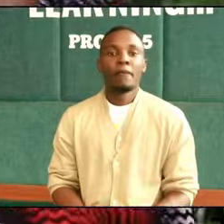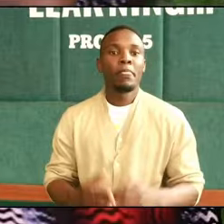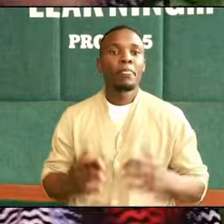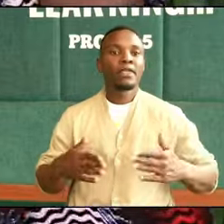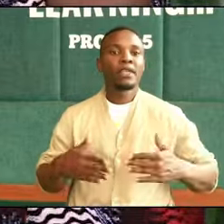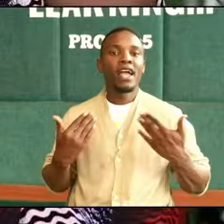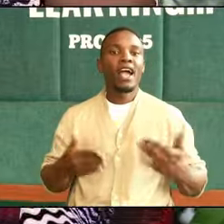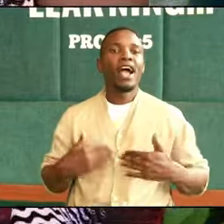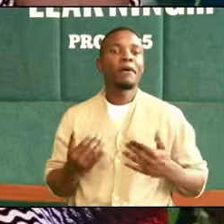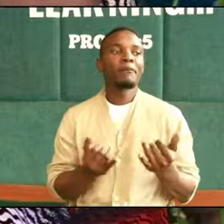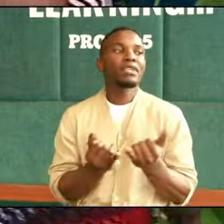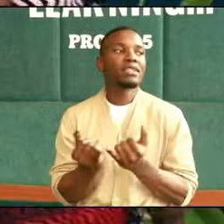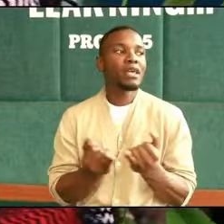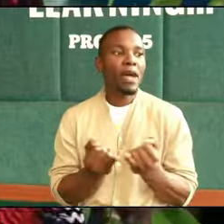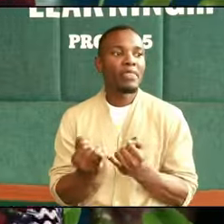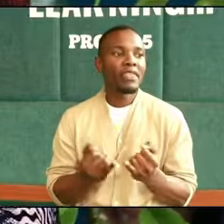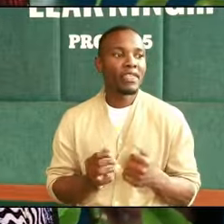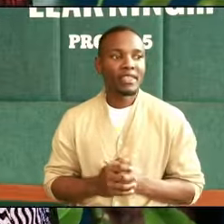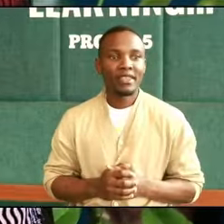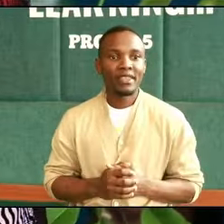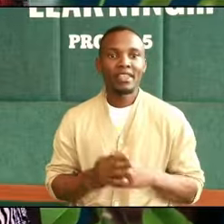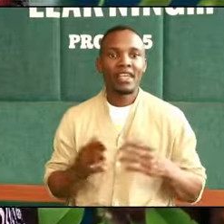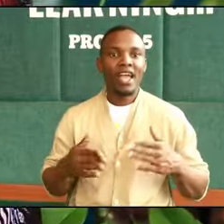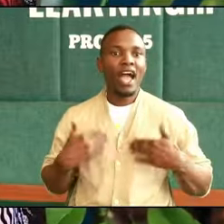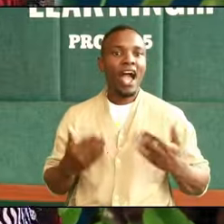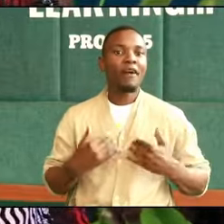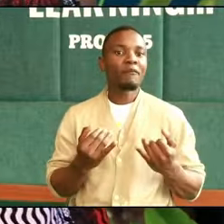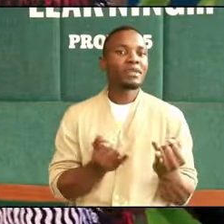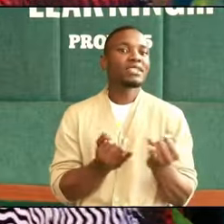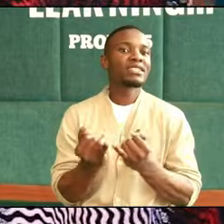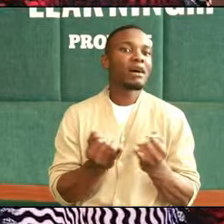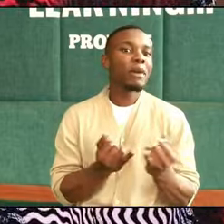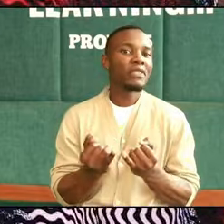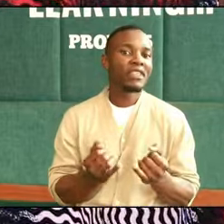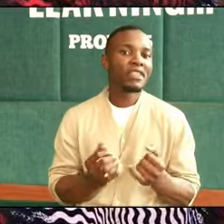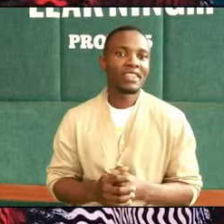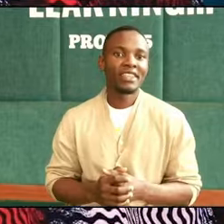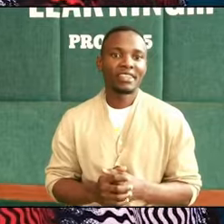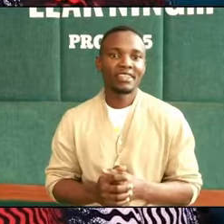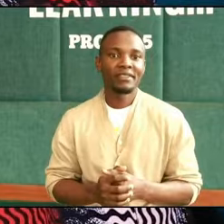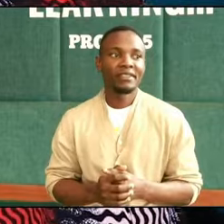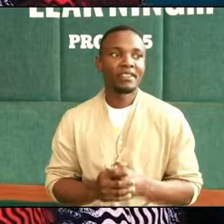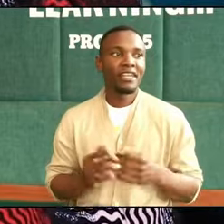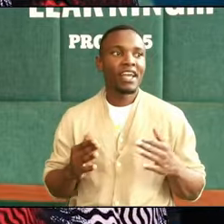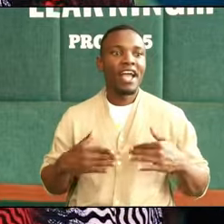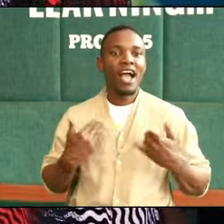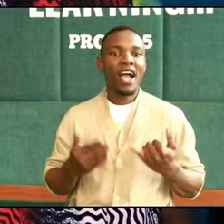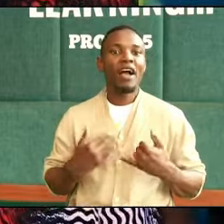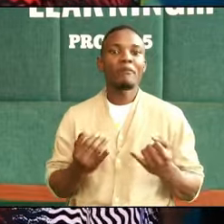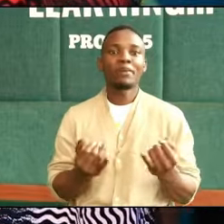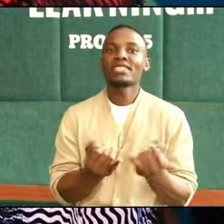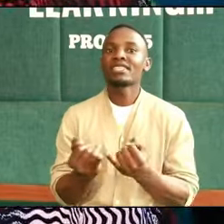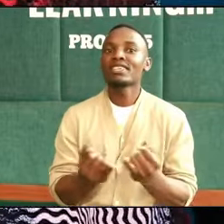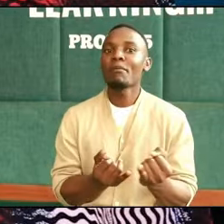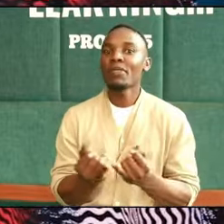Happy Sabbath, church. Happy Sabbath, children. Happy Sabbath,